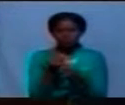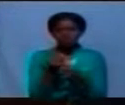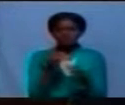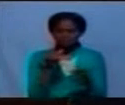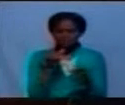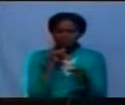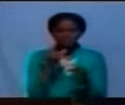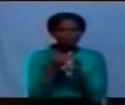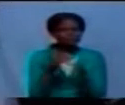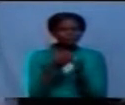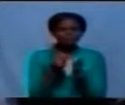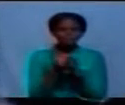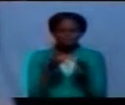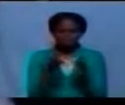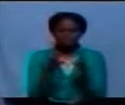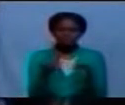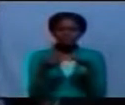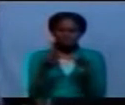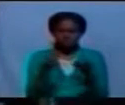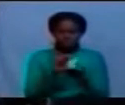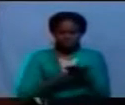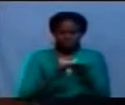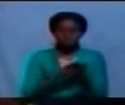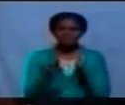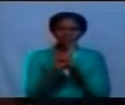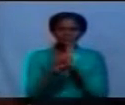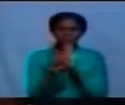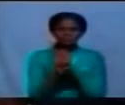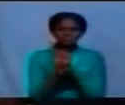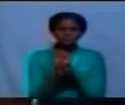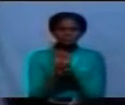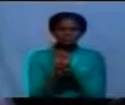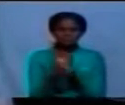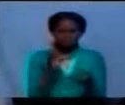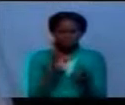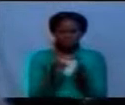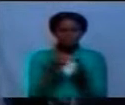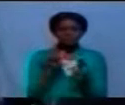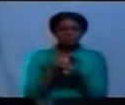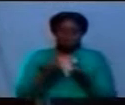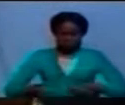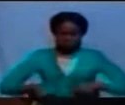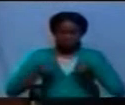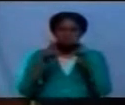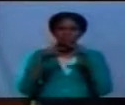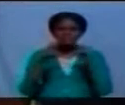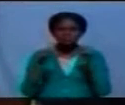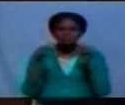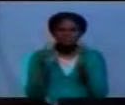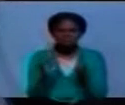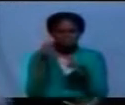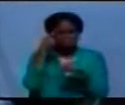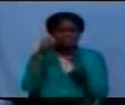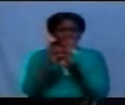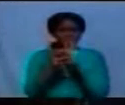form. Let's give it a basic definition. If you go in the life of a villager, for instance,